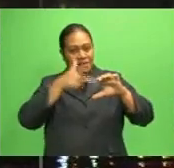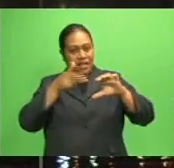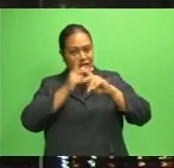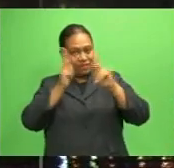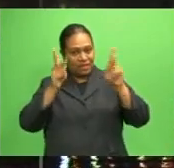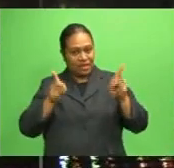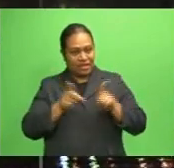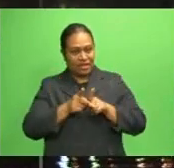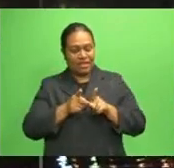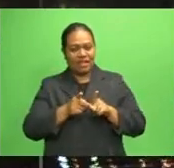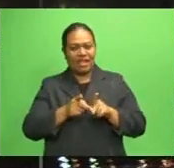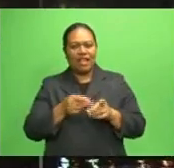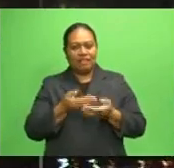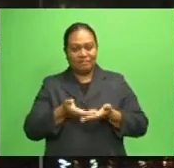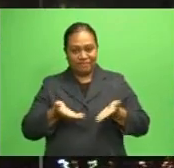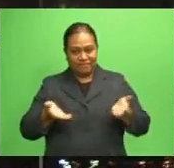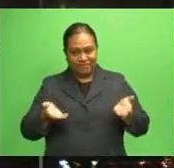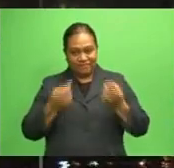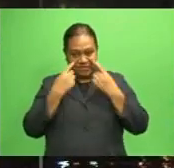email